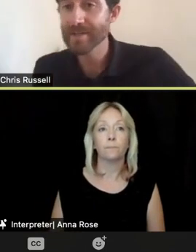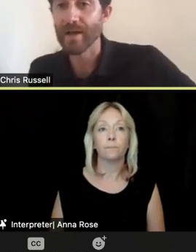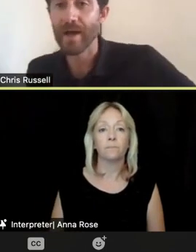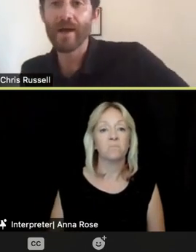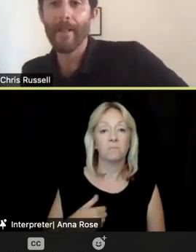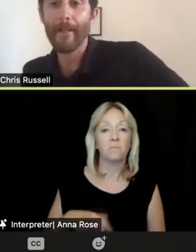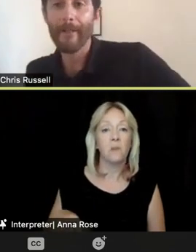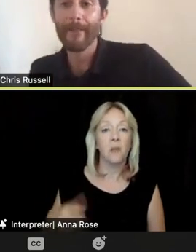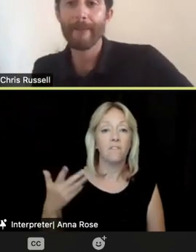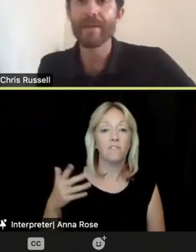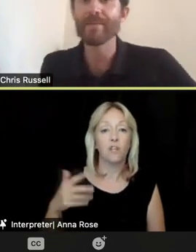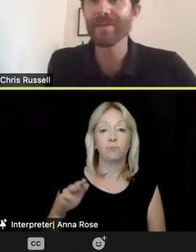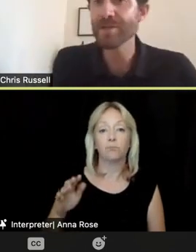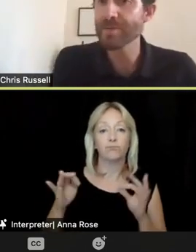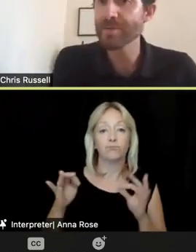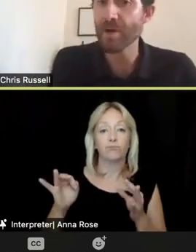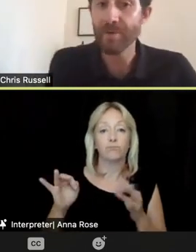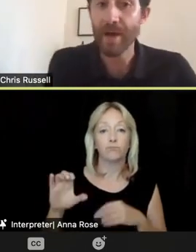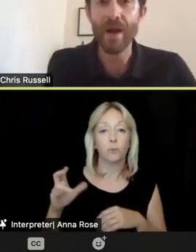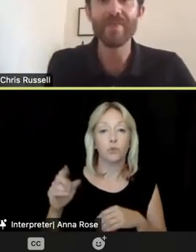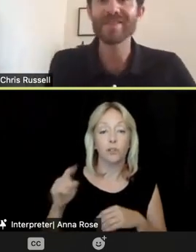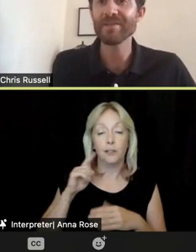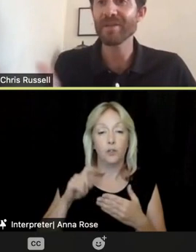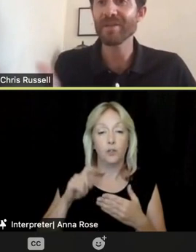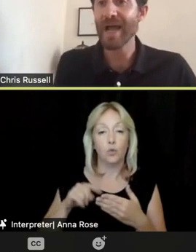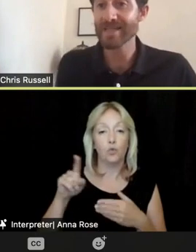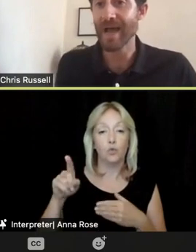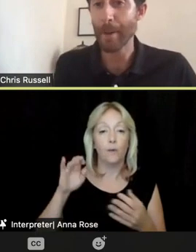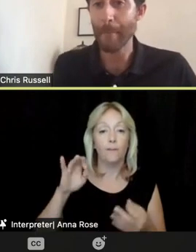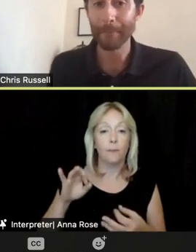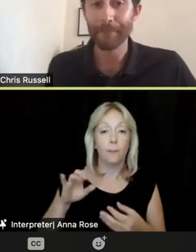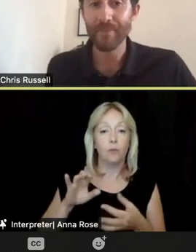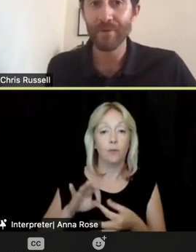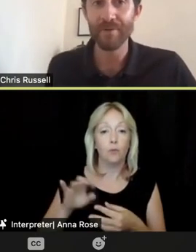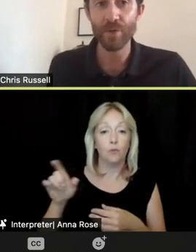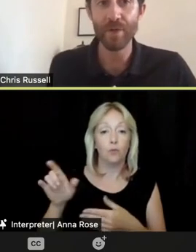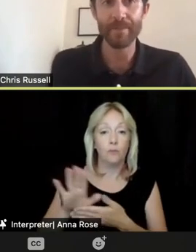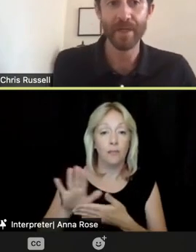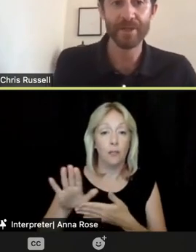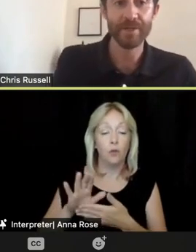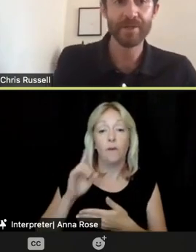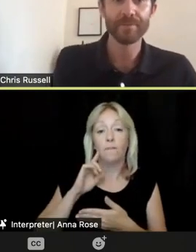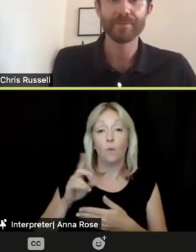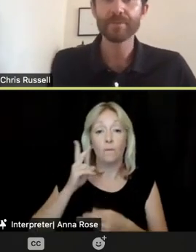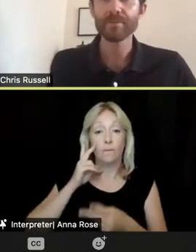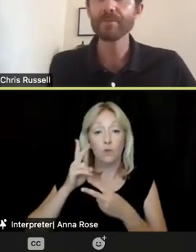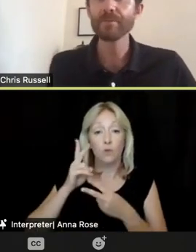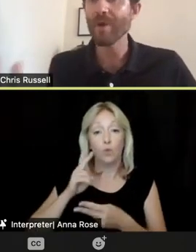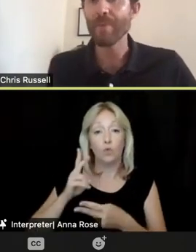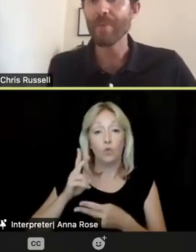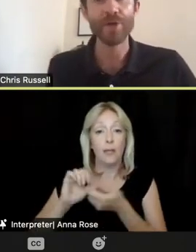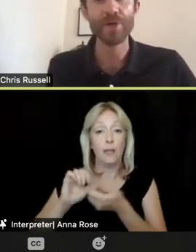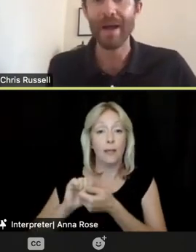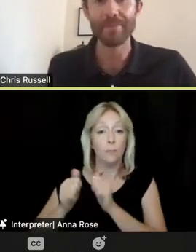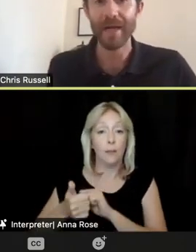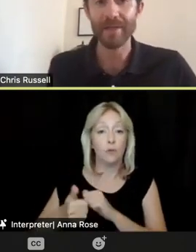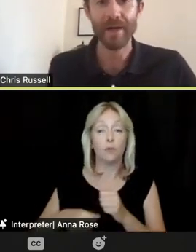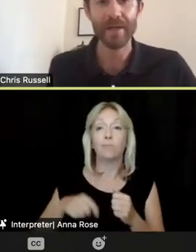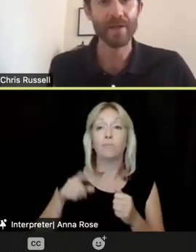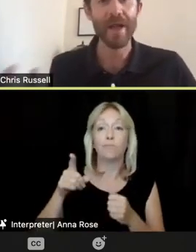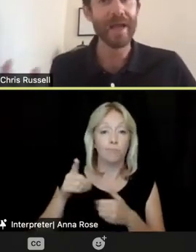chat box some of the things you had observed, right? On the CVI side, visual adaptations, we have